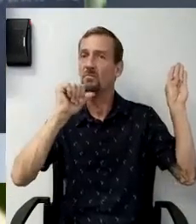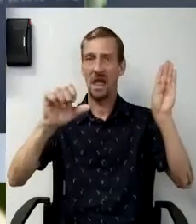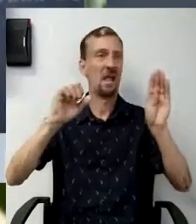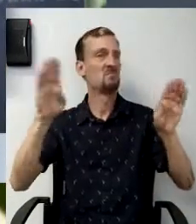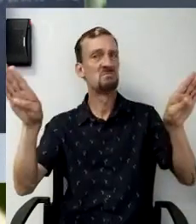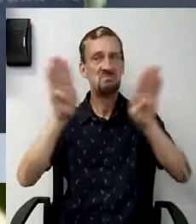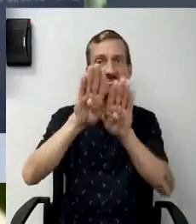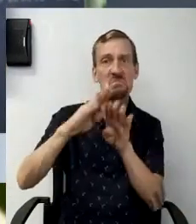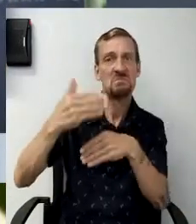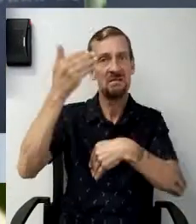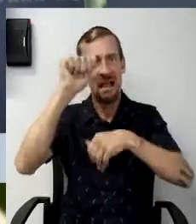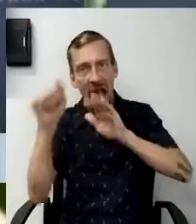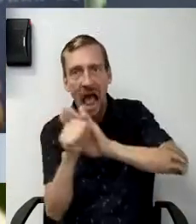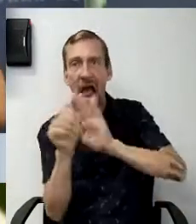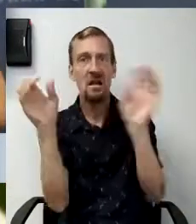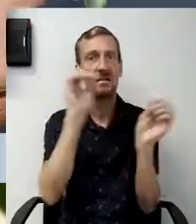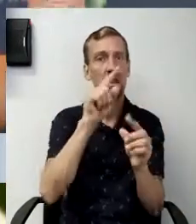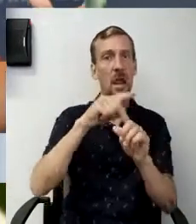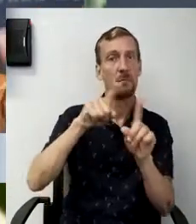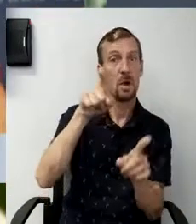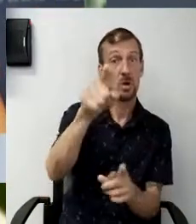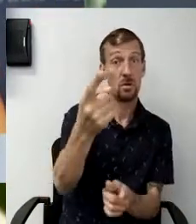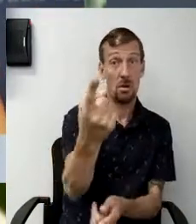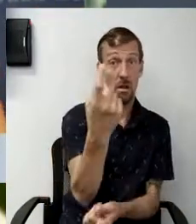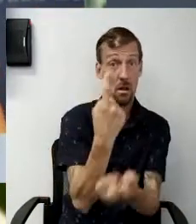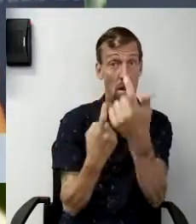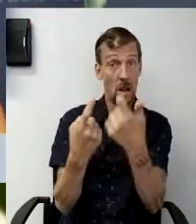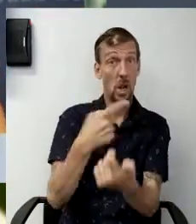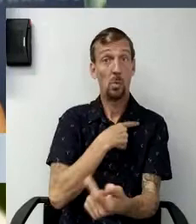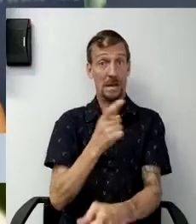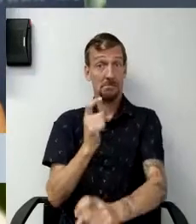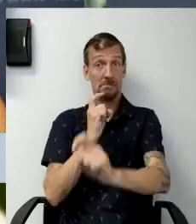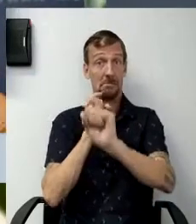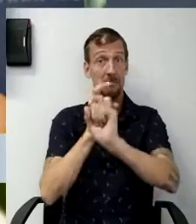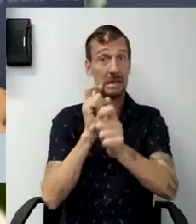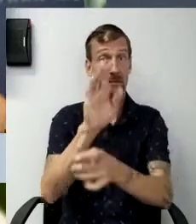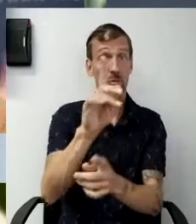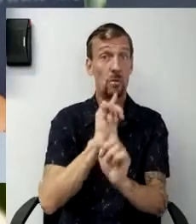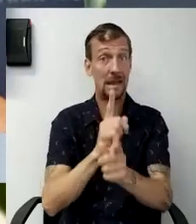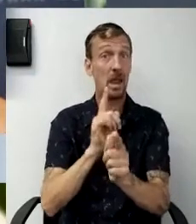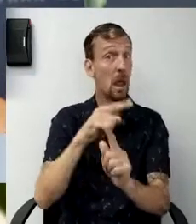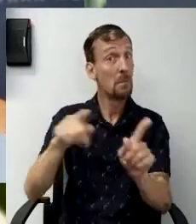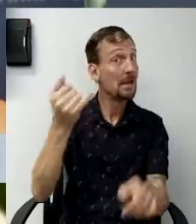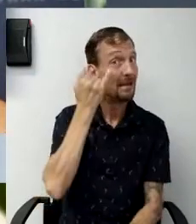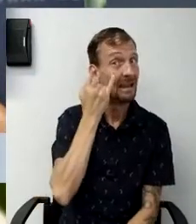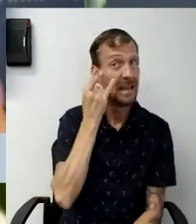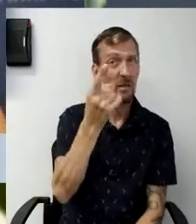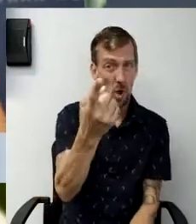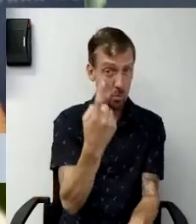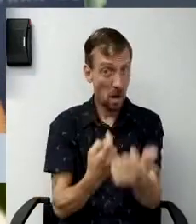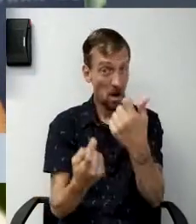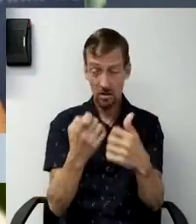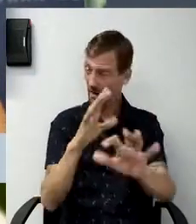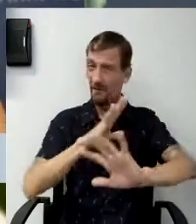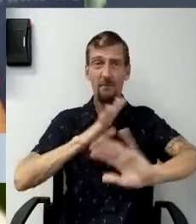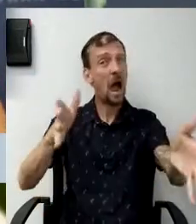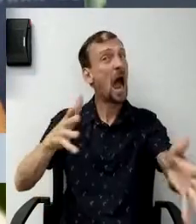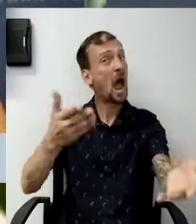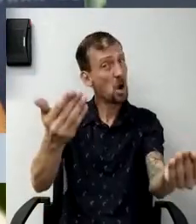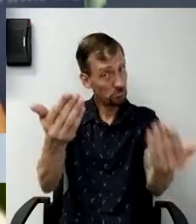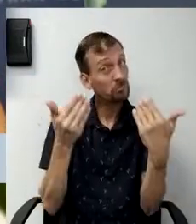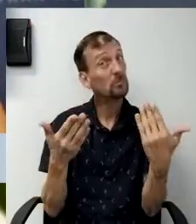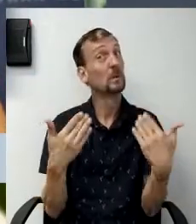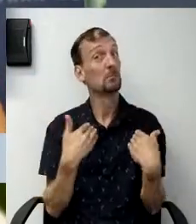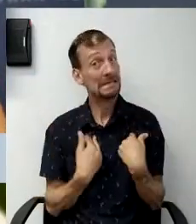the questions and we get the answers, and we put it out there for everyone to see. But if you have questions about things, please do not hesitate